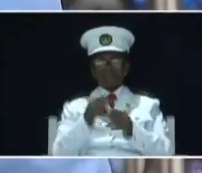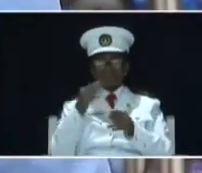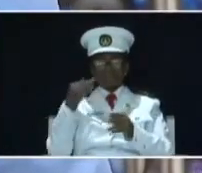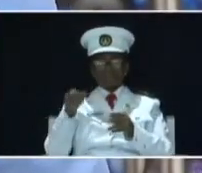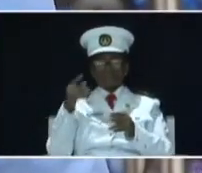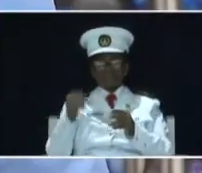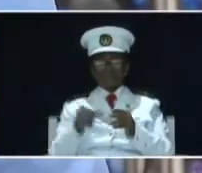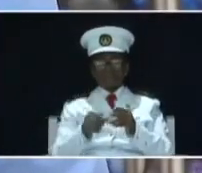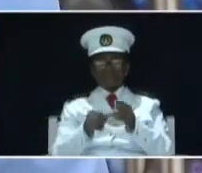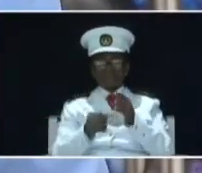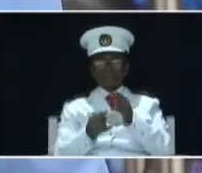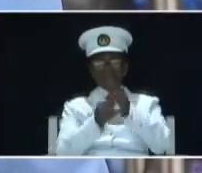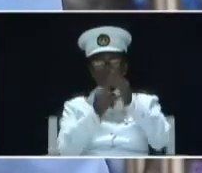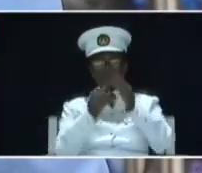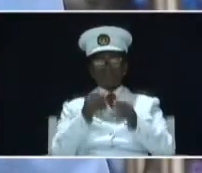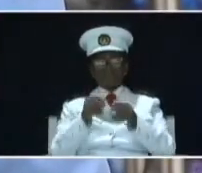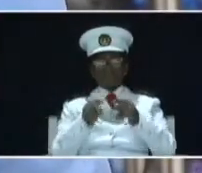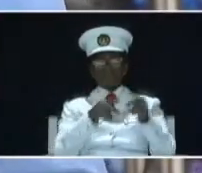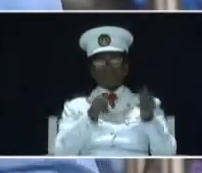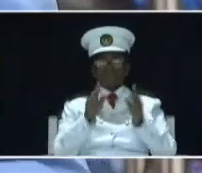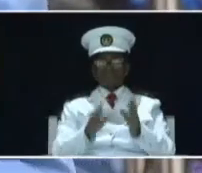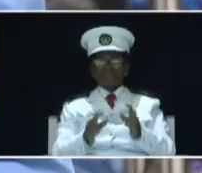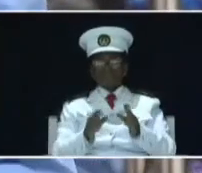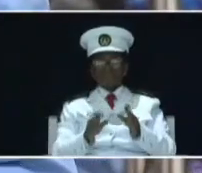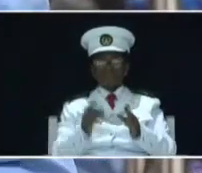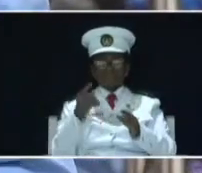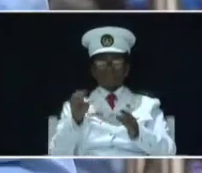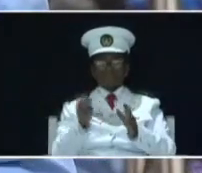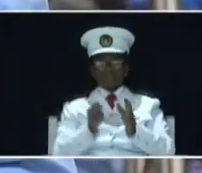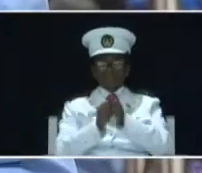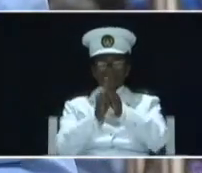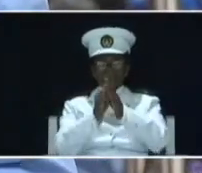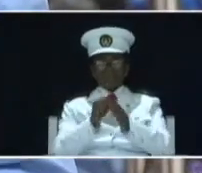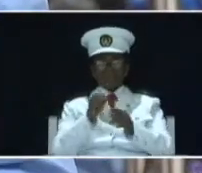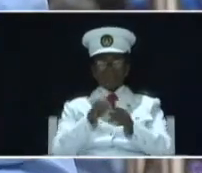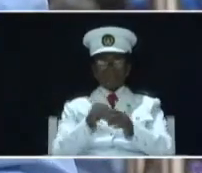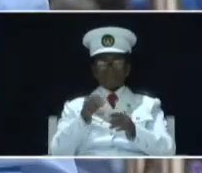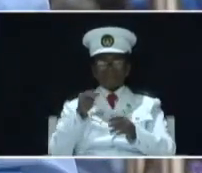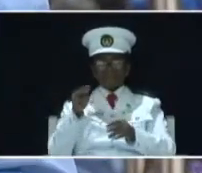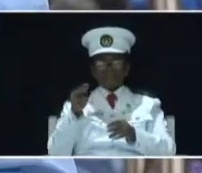For example, in Mark chapter 16, from verse 16 to 17,